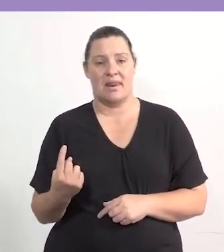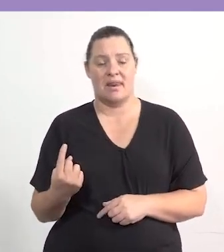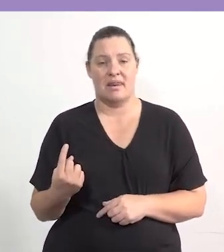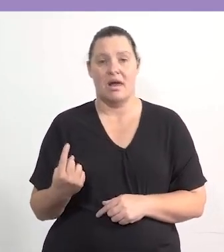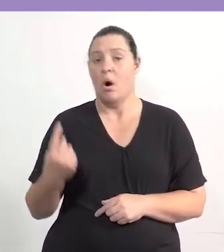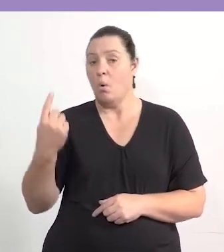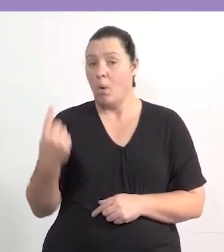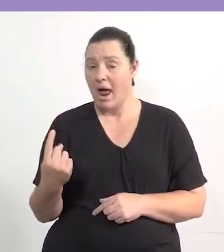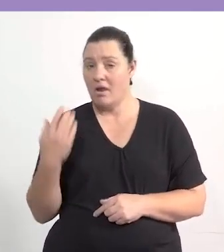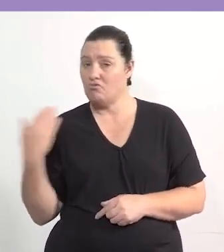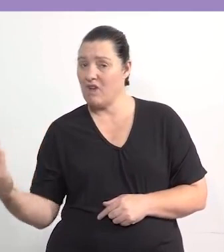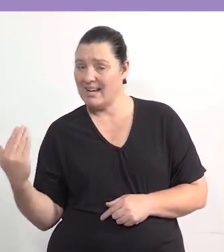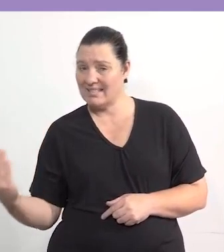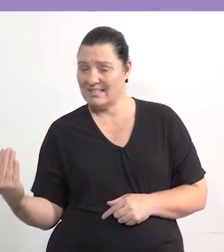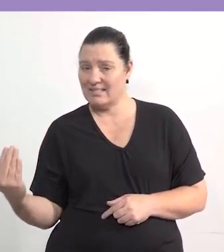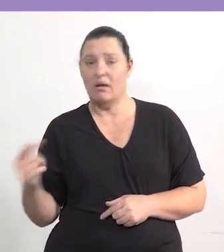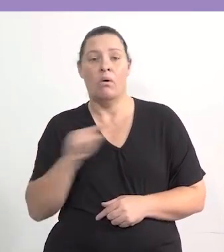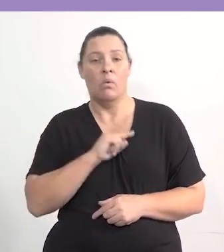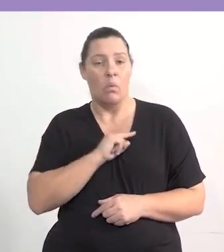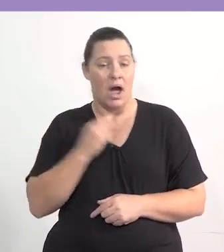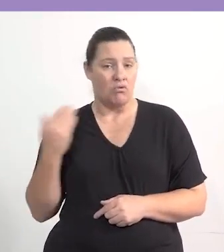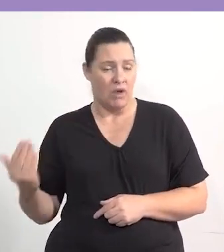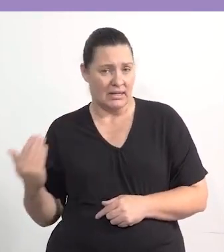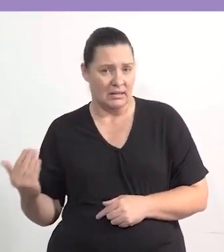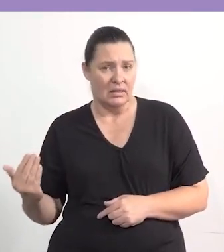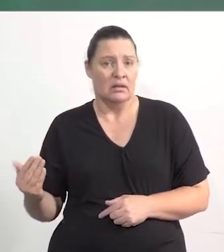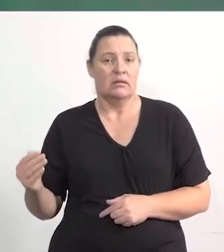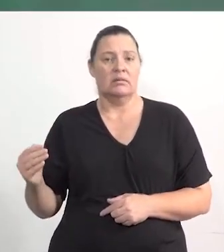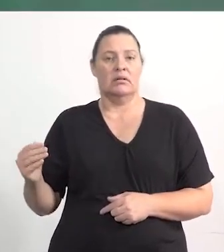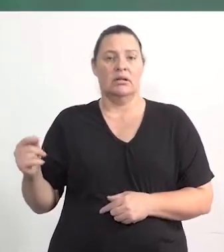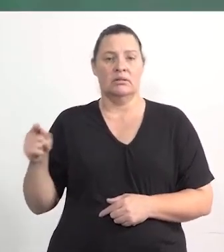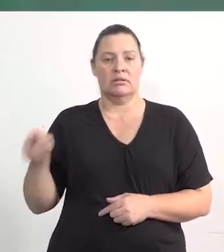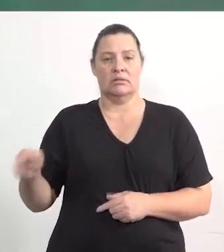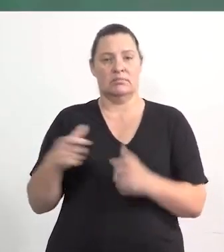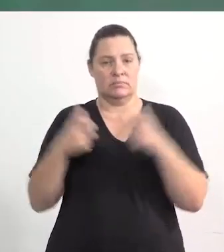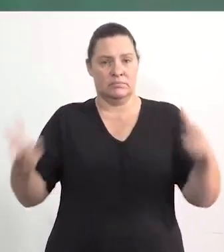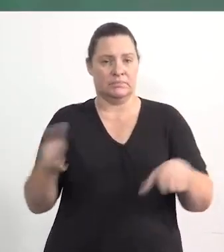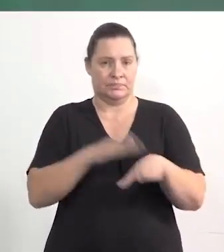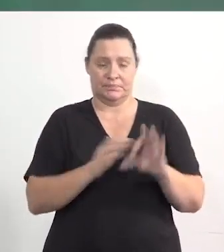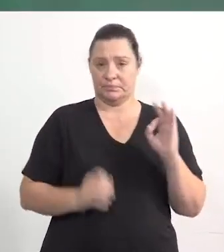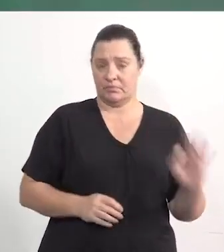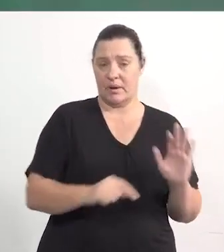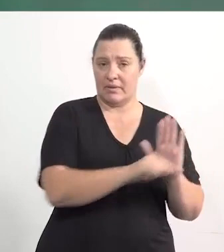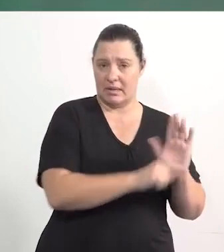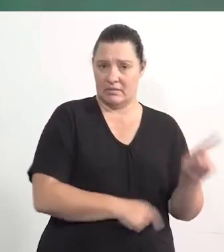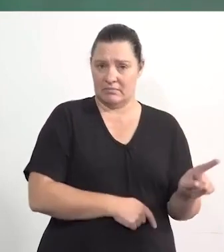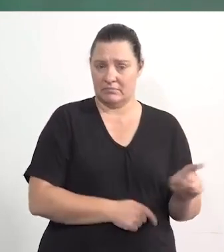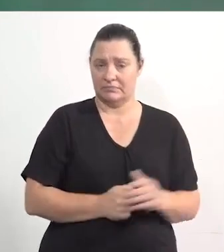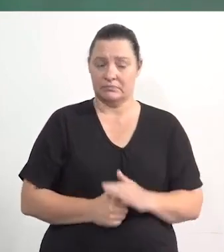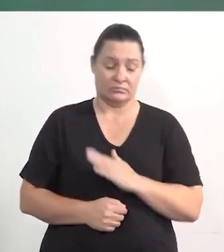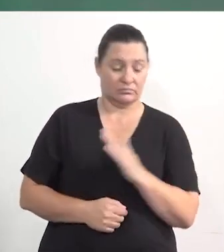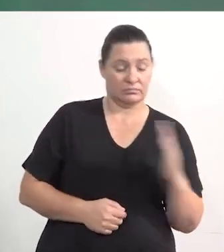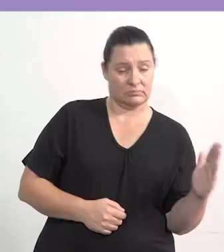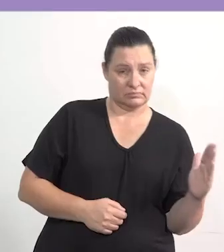So 1 is on the right-hand side. Because it's on the right-hand side, that means that it is bigger. And when we go on to the